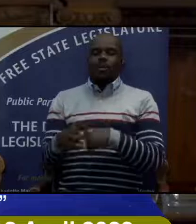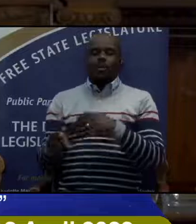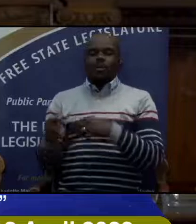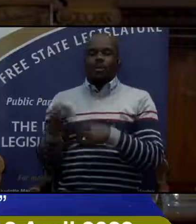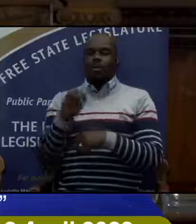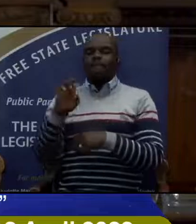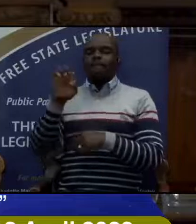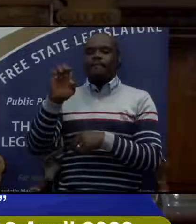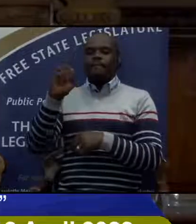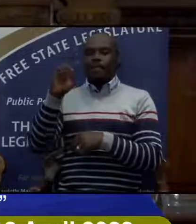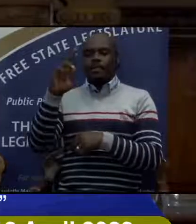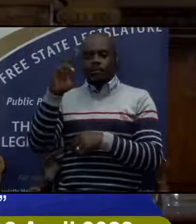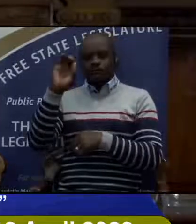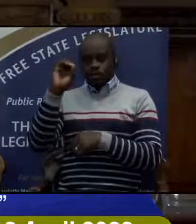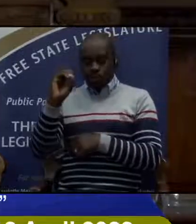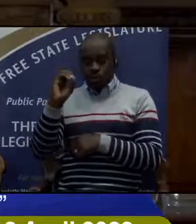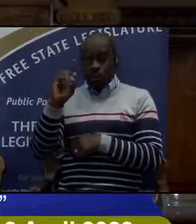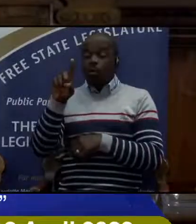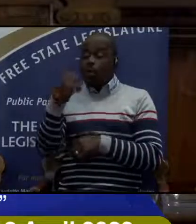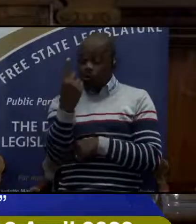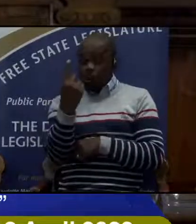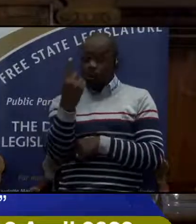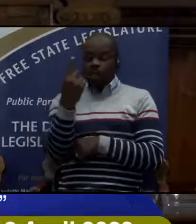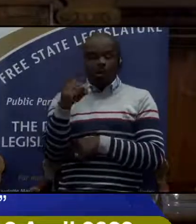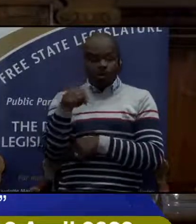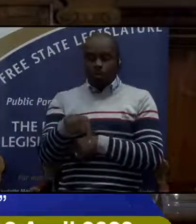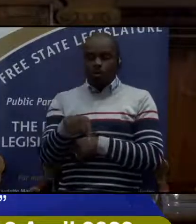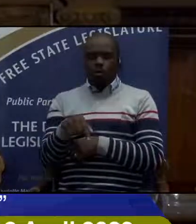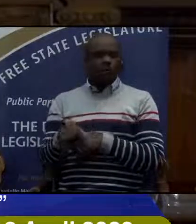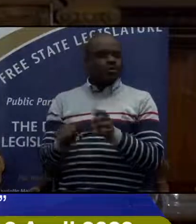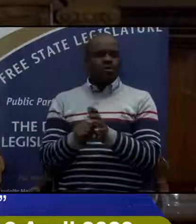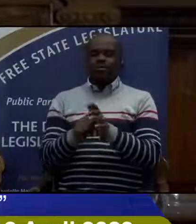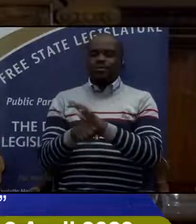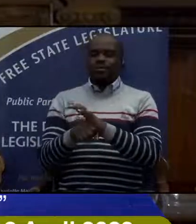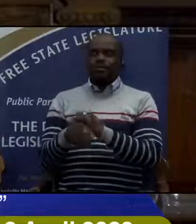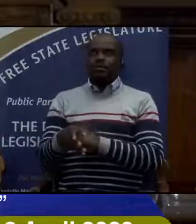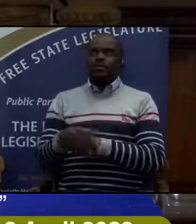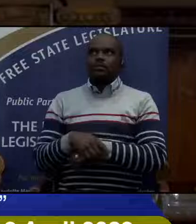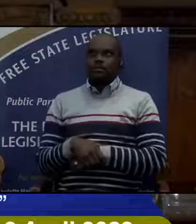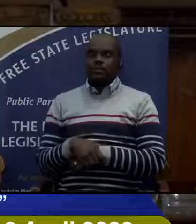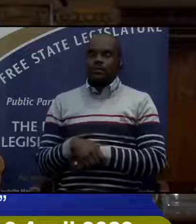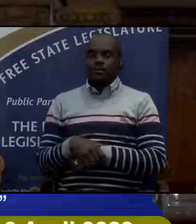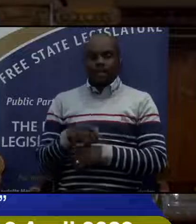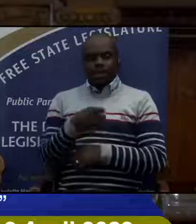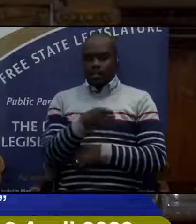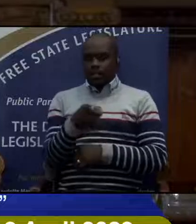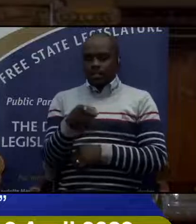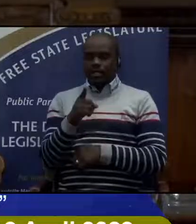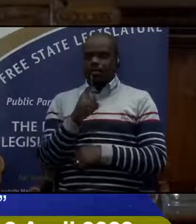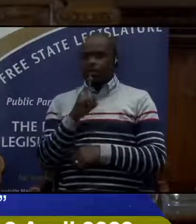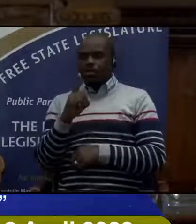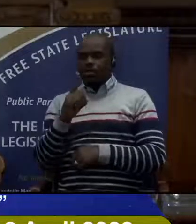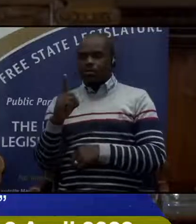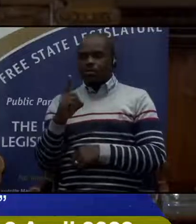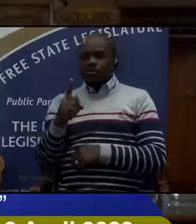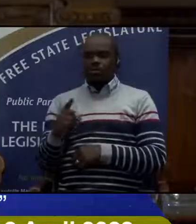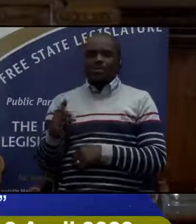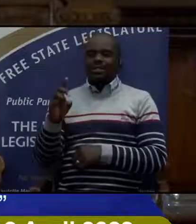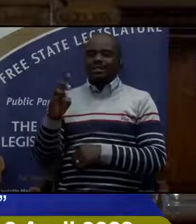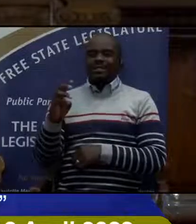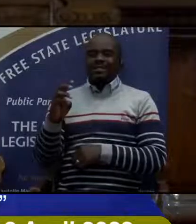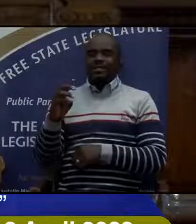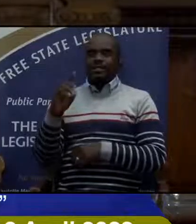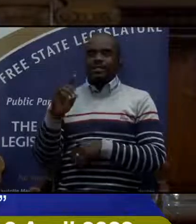metro. But the next question is even more significant. These so-called DDM champions, which legislative